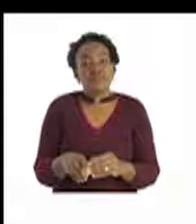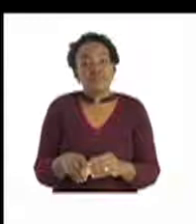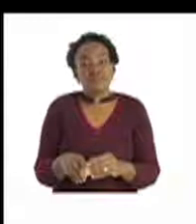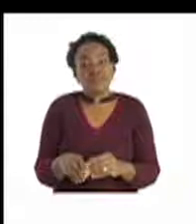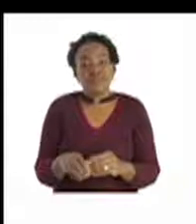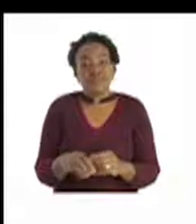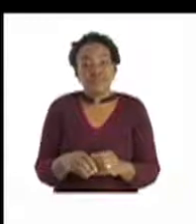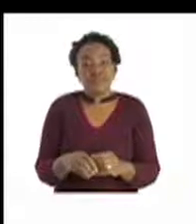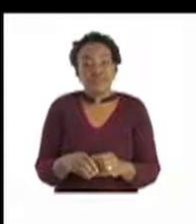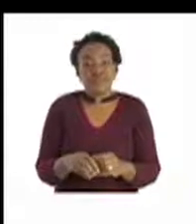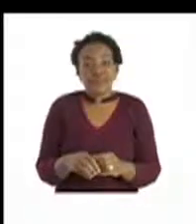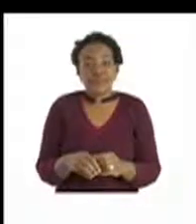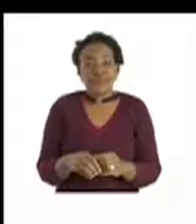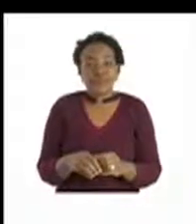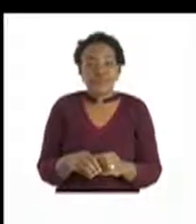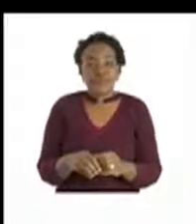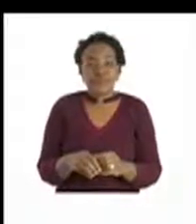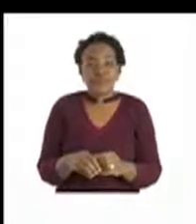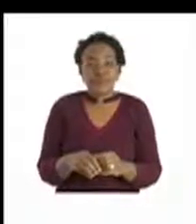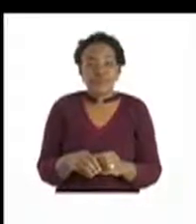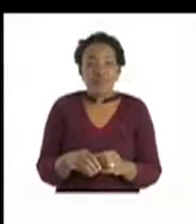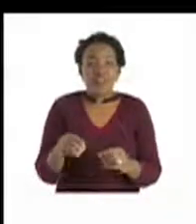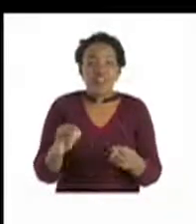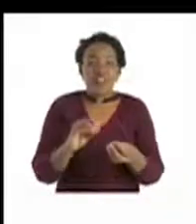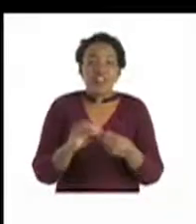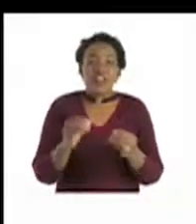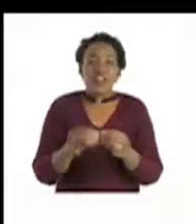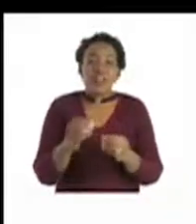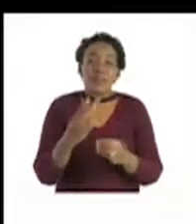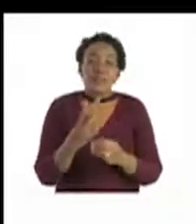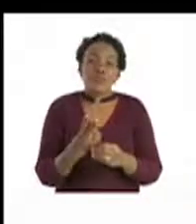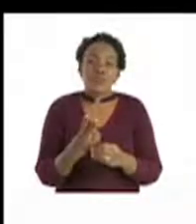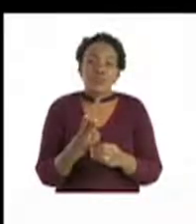bus. Let's check number 2.